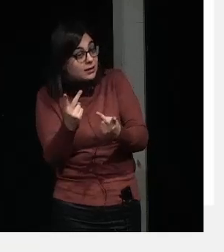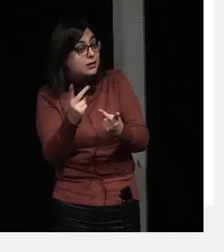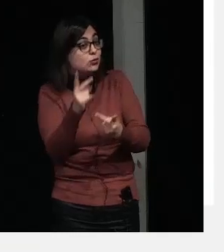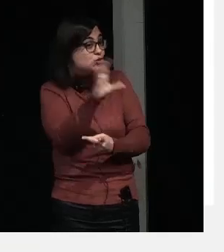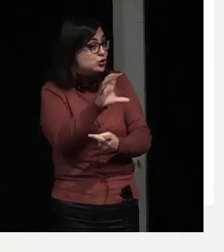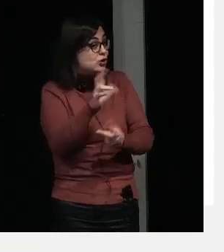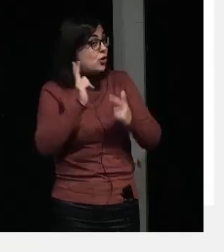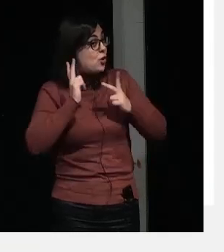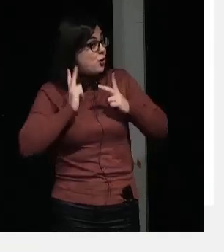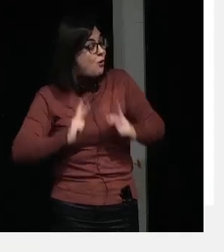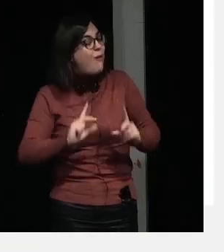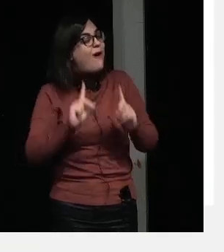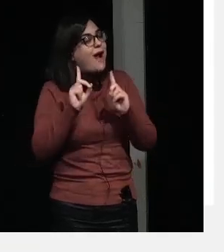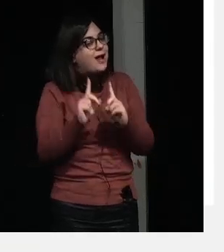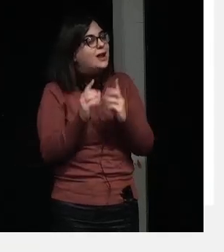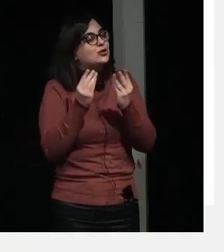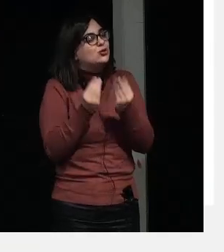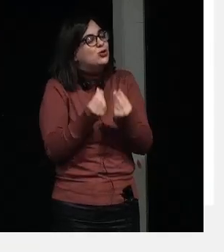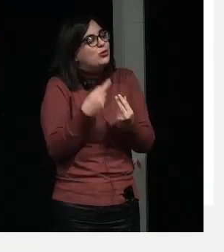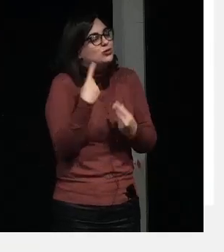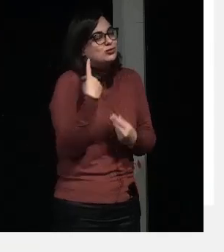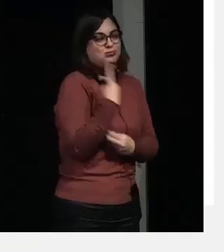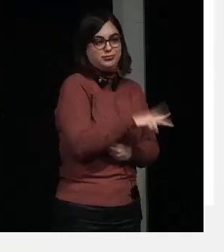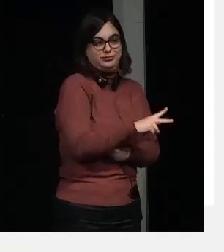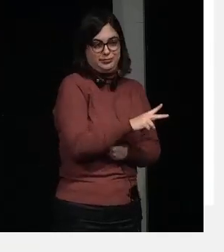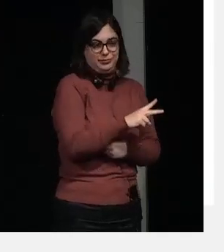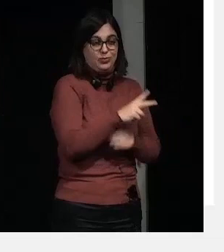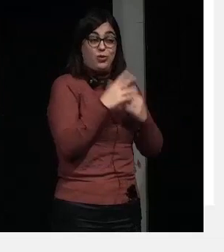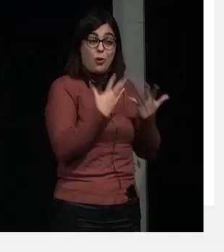I really want to thank you.